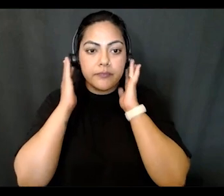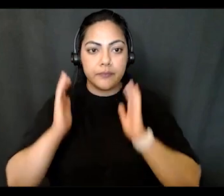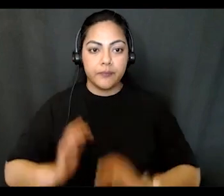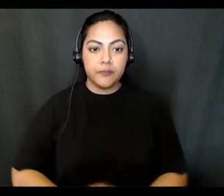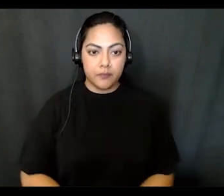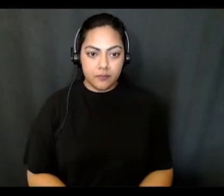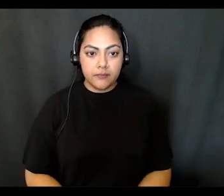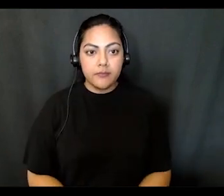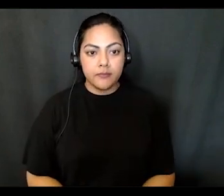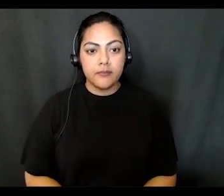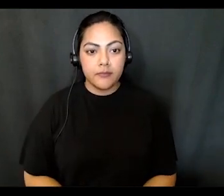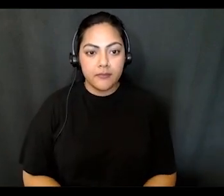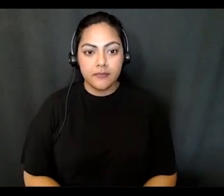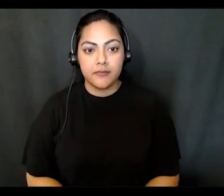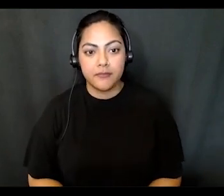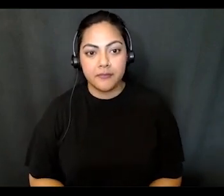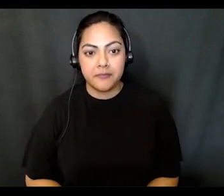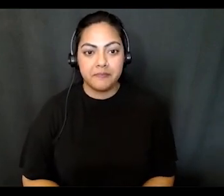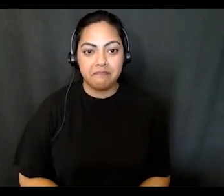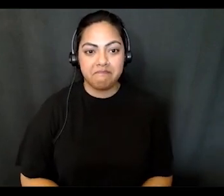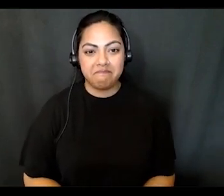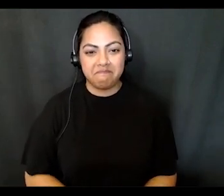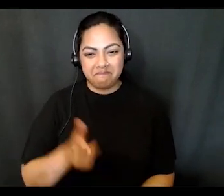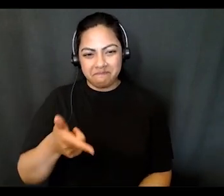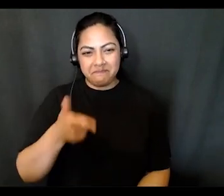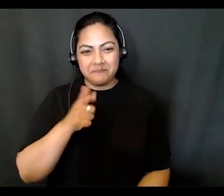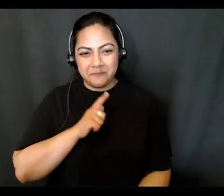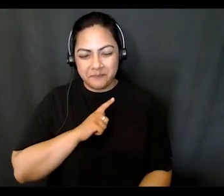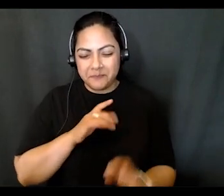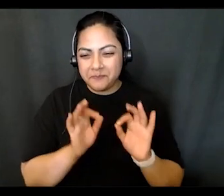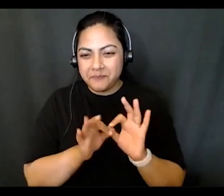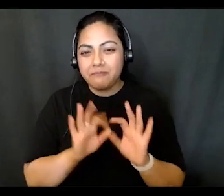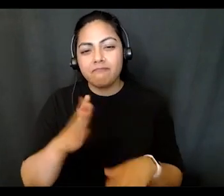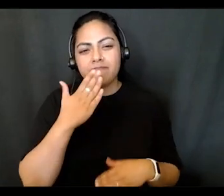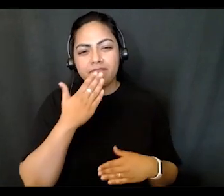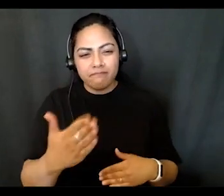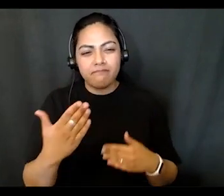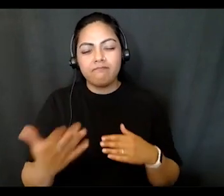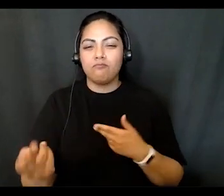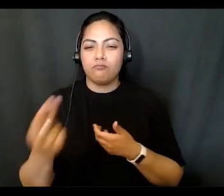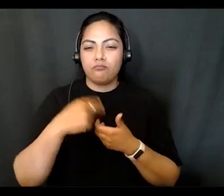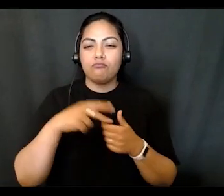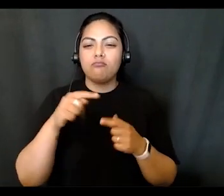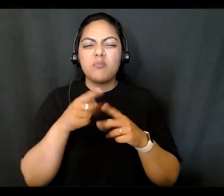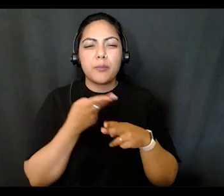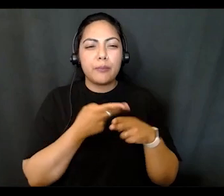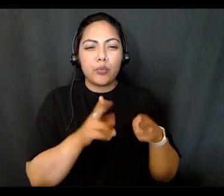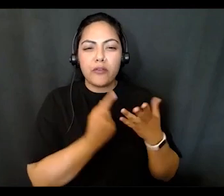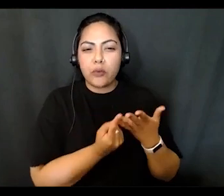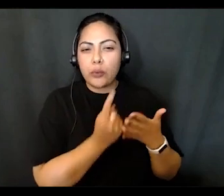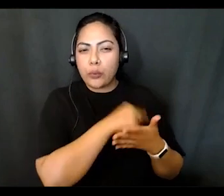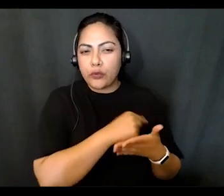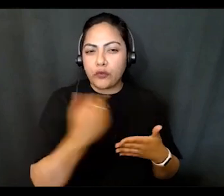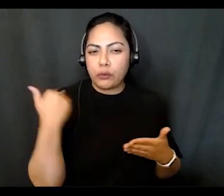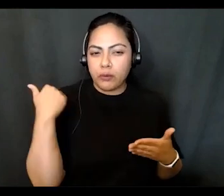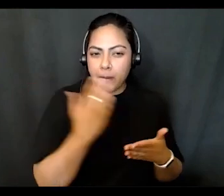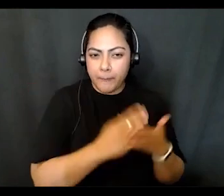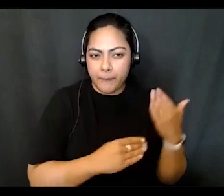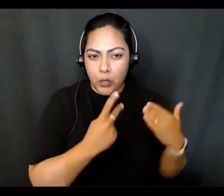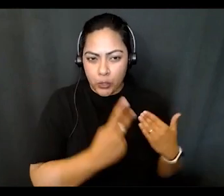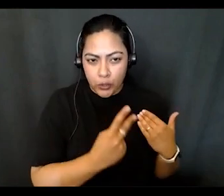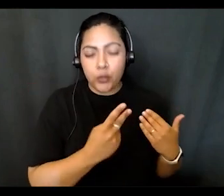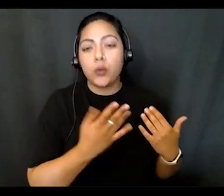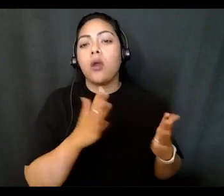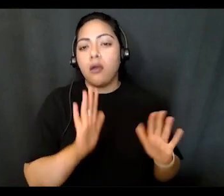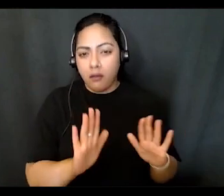So thank you for joining me in this brief review. I will again be referencing what we spoke about